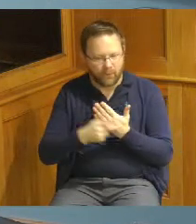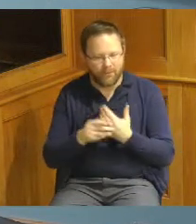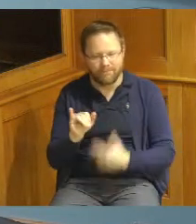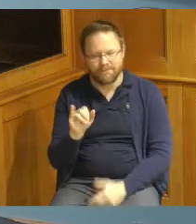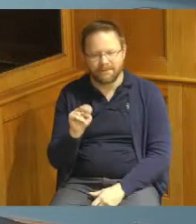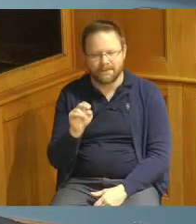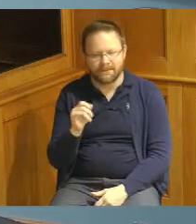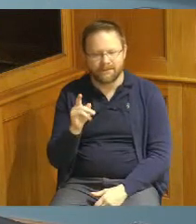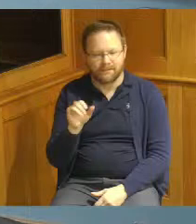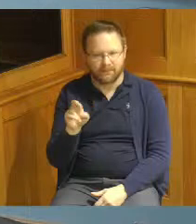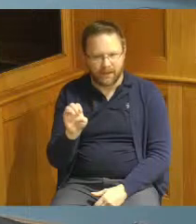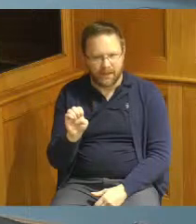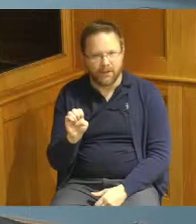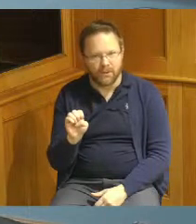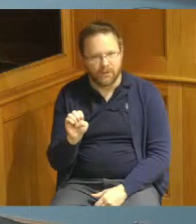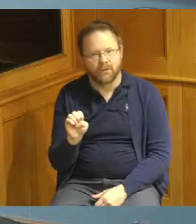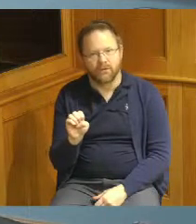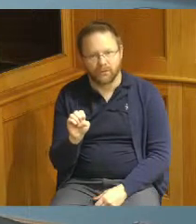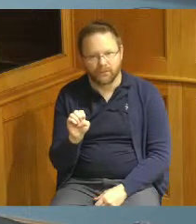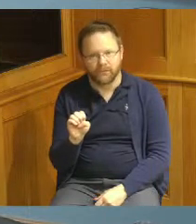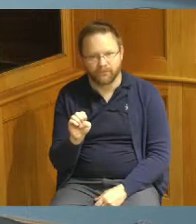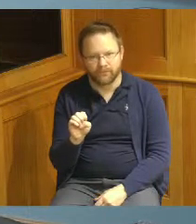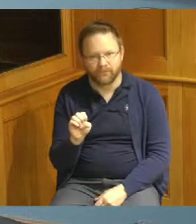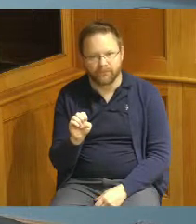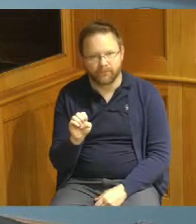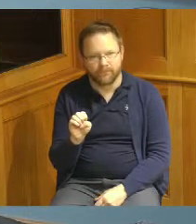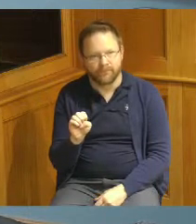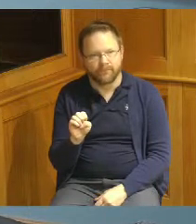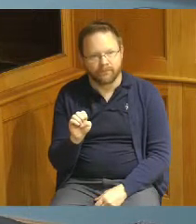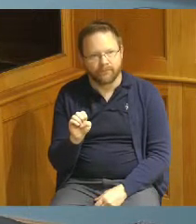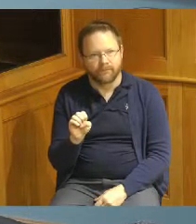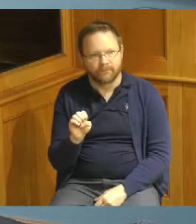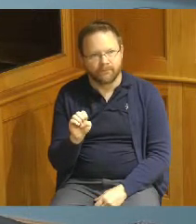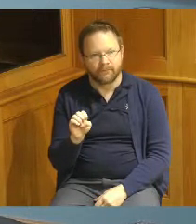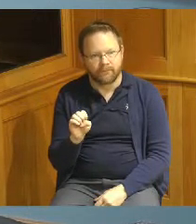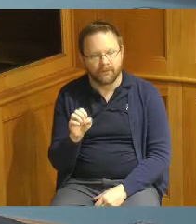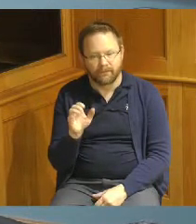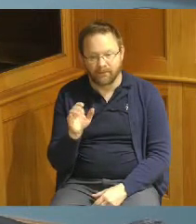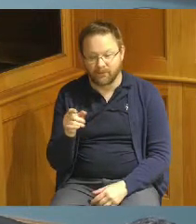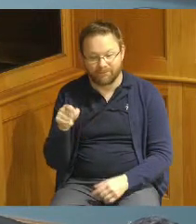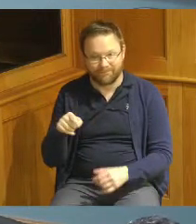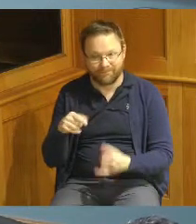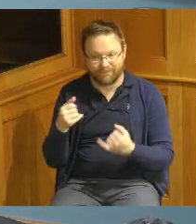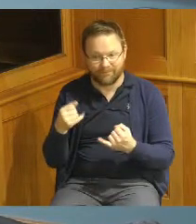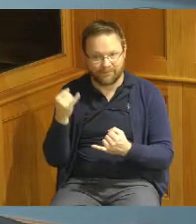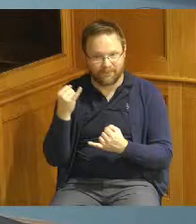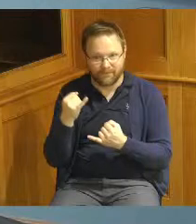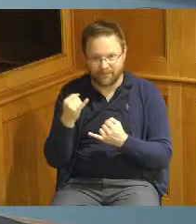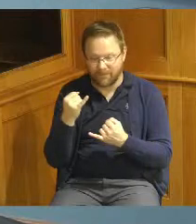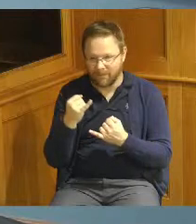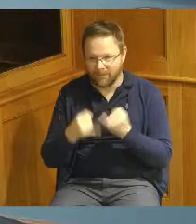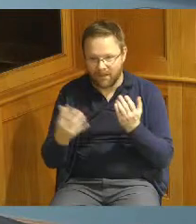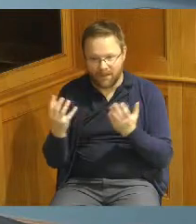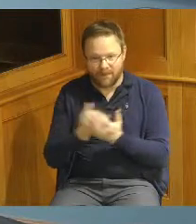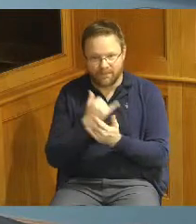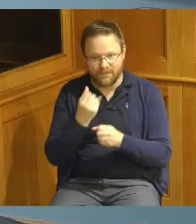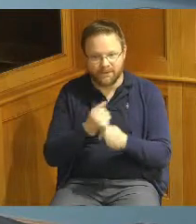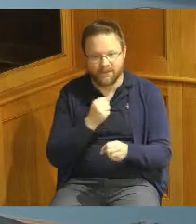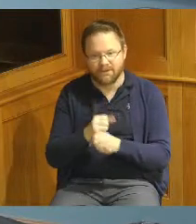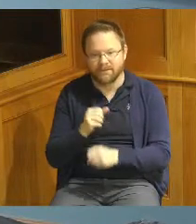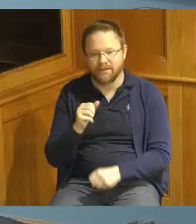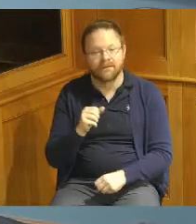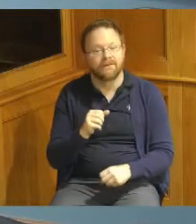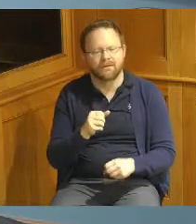the last guest and activity that we've done this year. So she's very special, and Alice is with